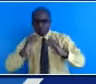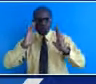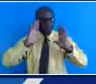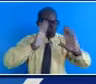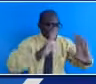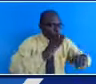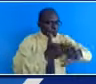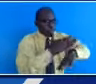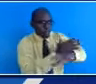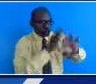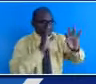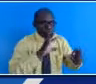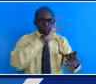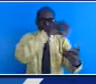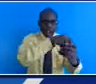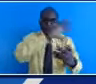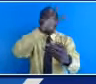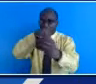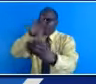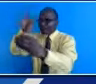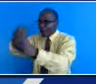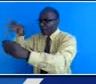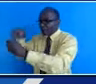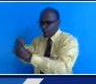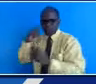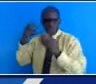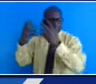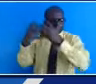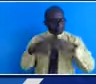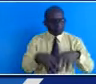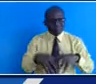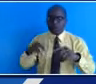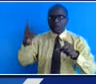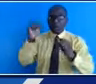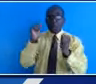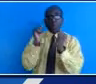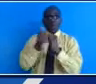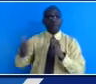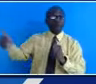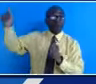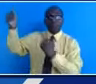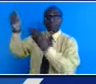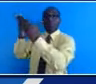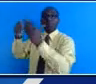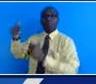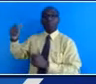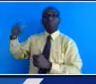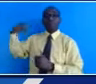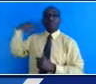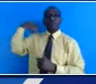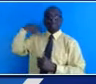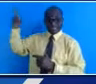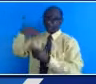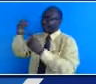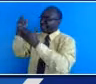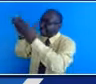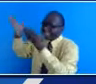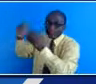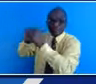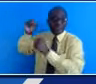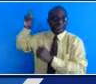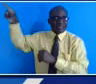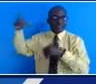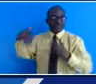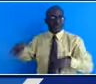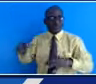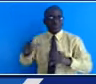advocate at the state or local level to alleviate any challenges that business might be facing. If people are interested in participating